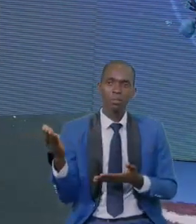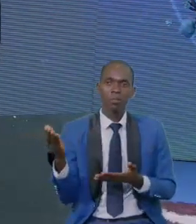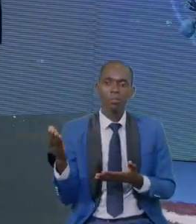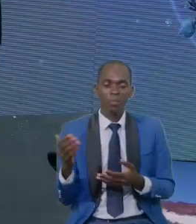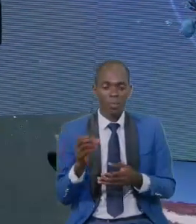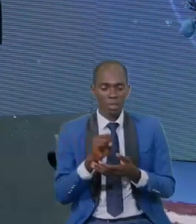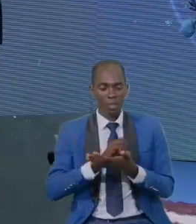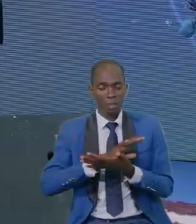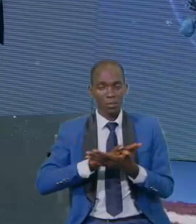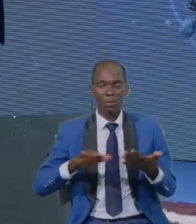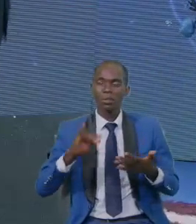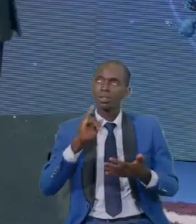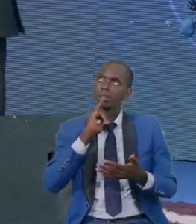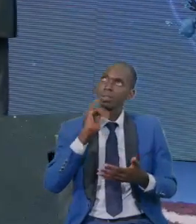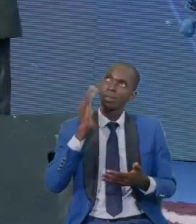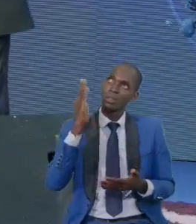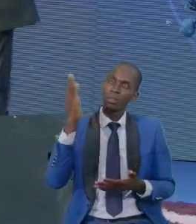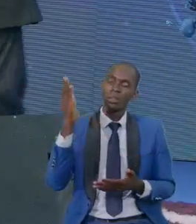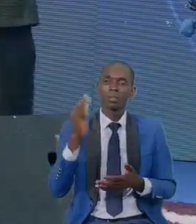sanctification available,